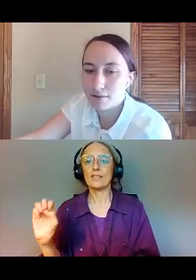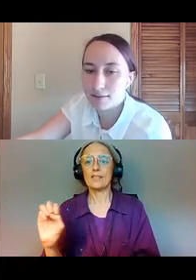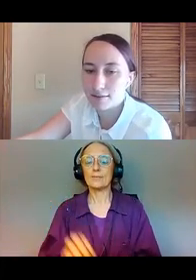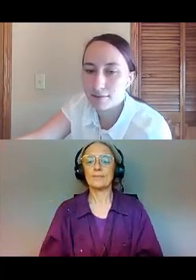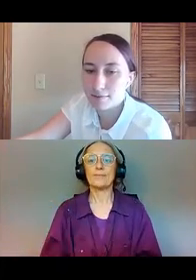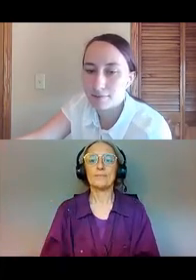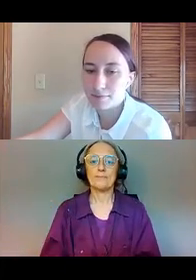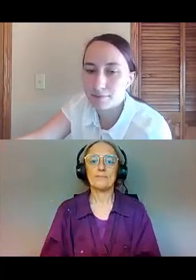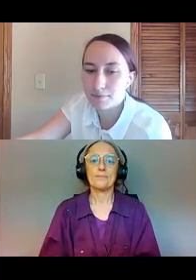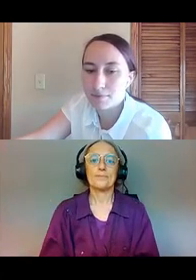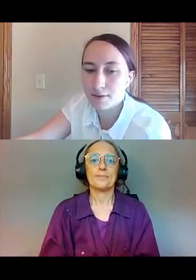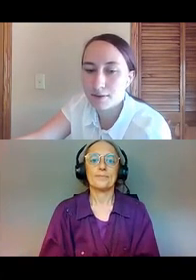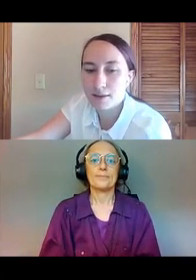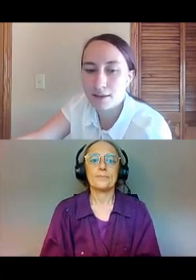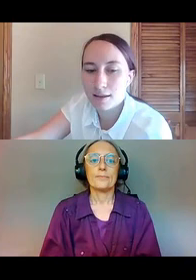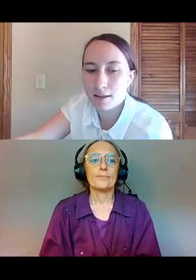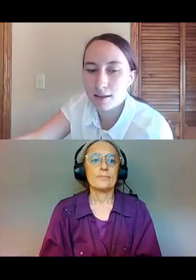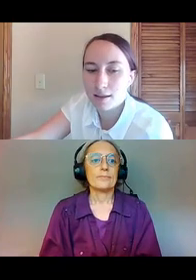Right.